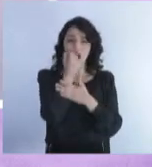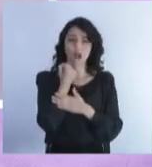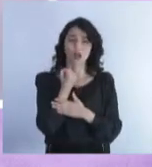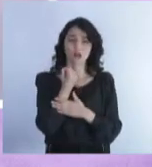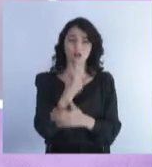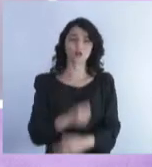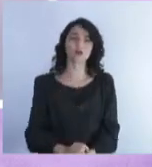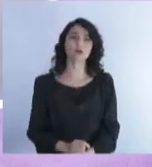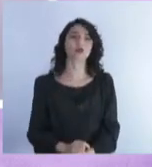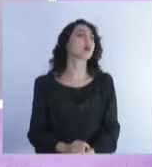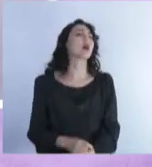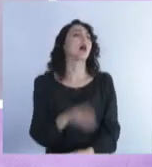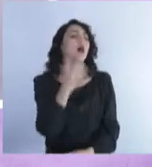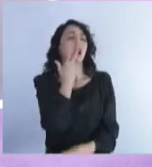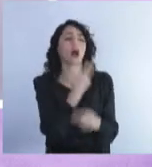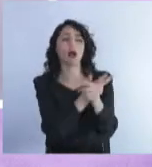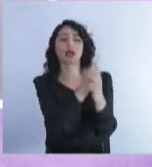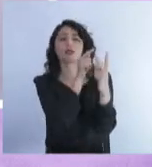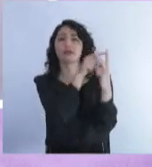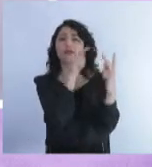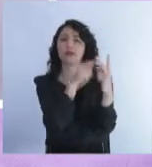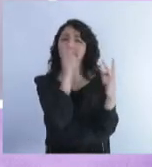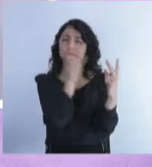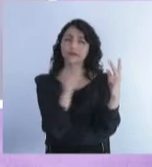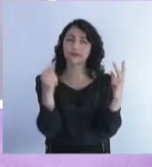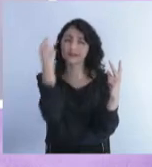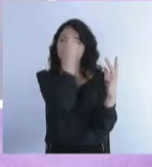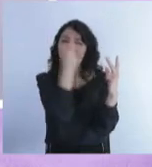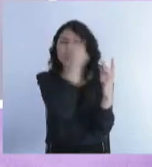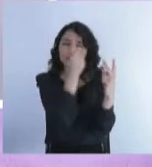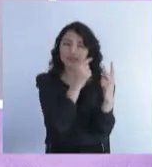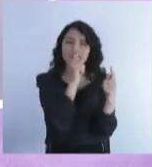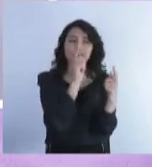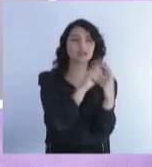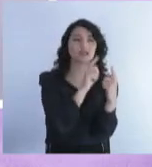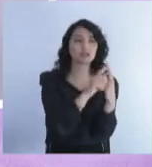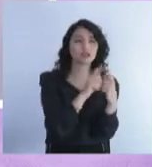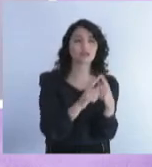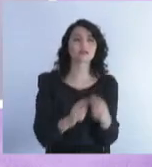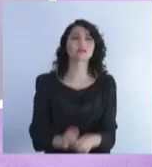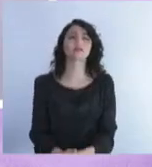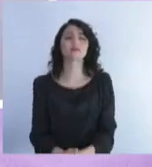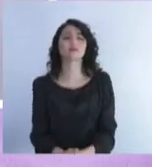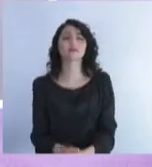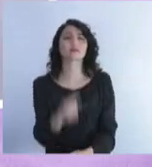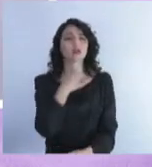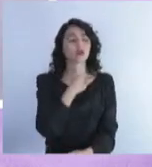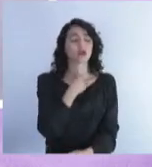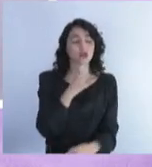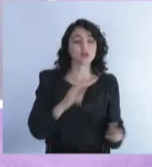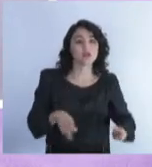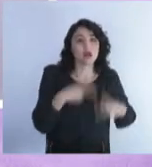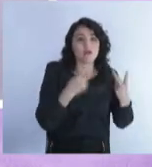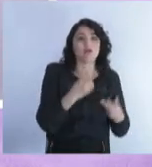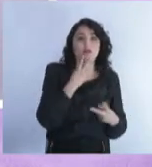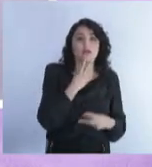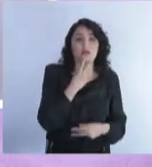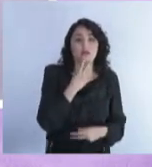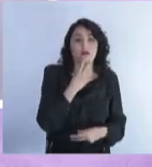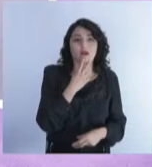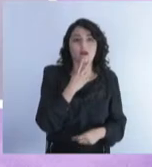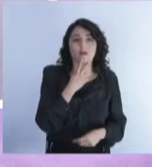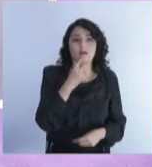remember, there are two kinds of worry. There's the realistic one. You want to make sure you're safe. I think